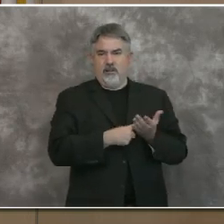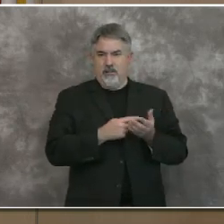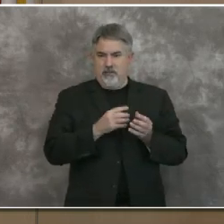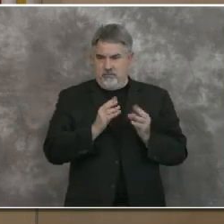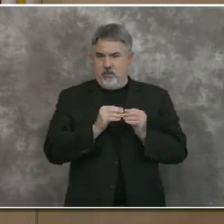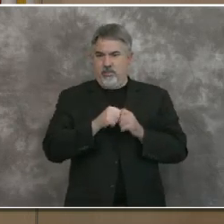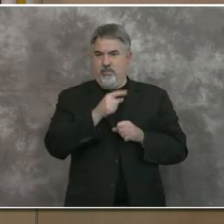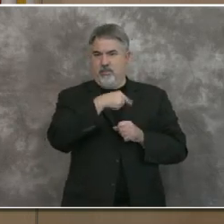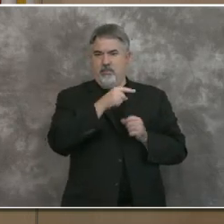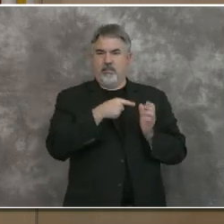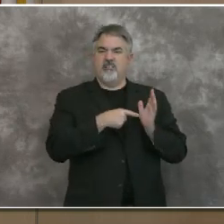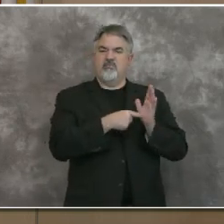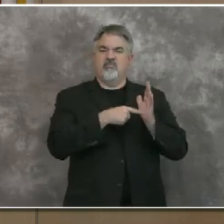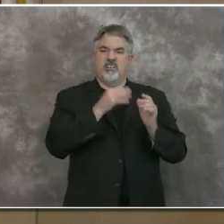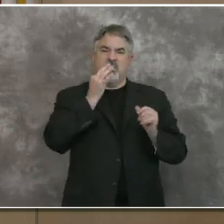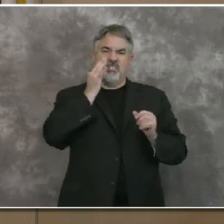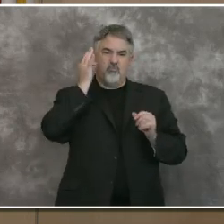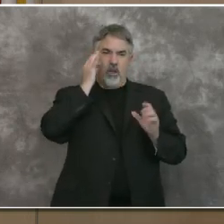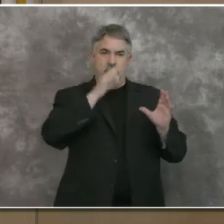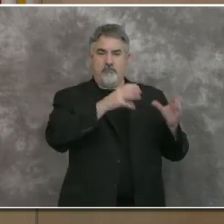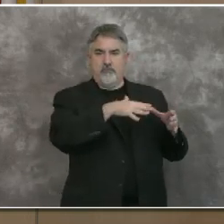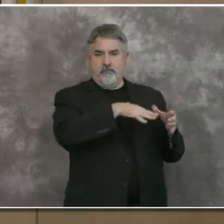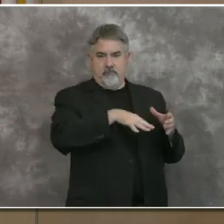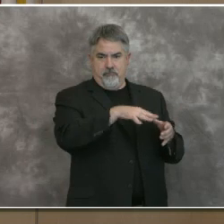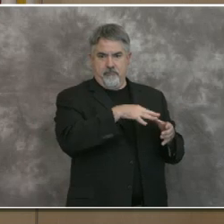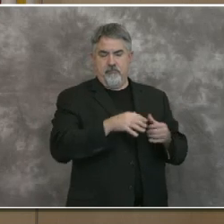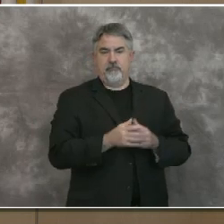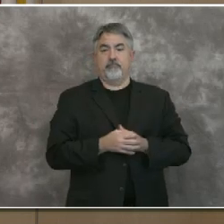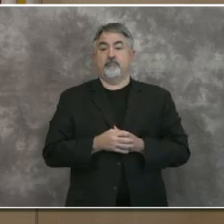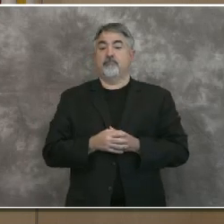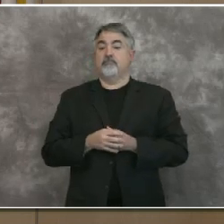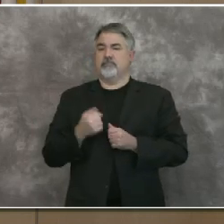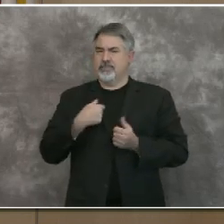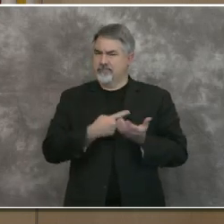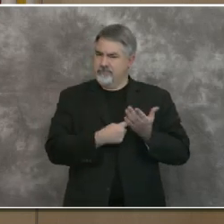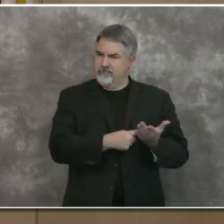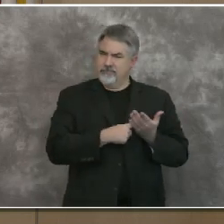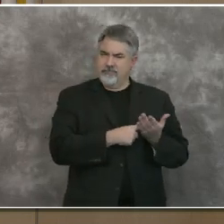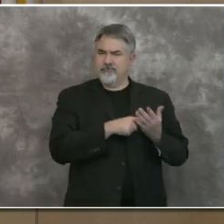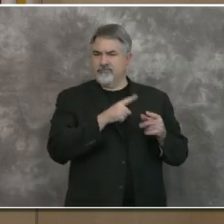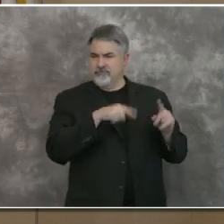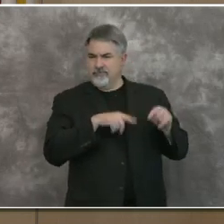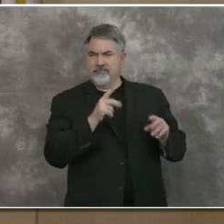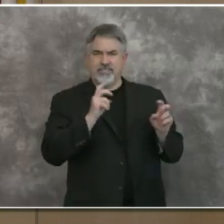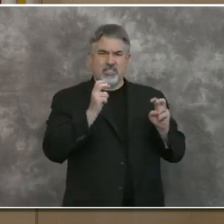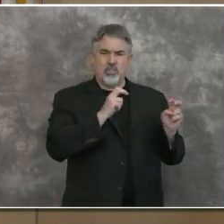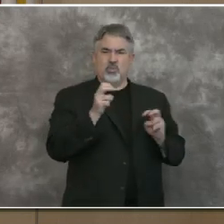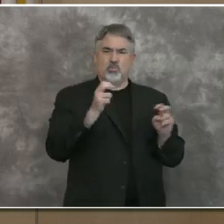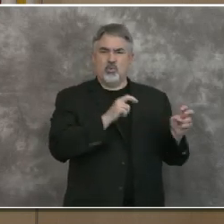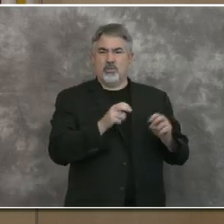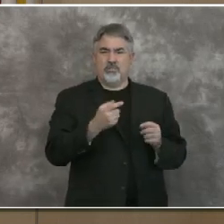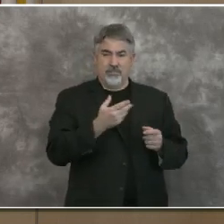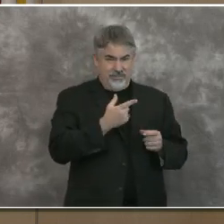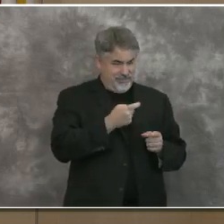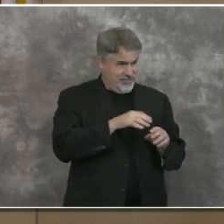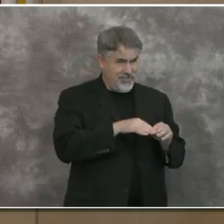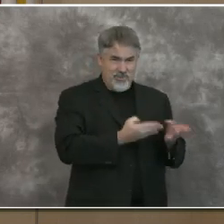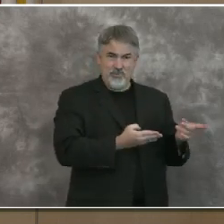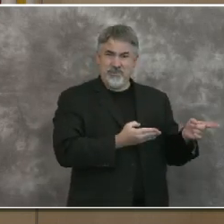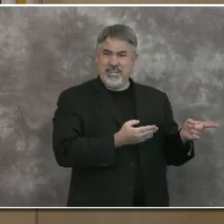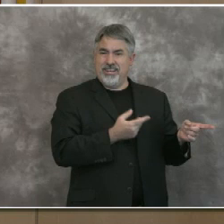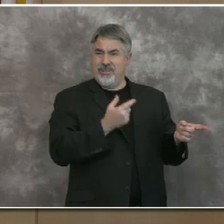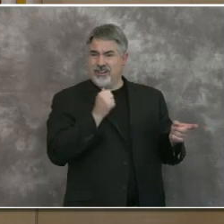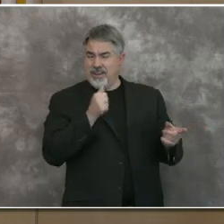nations. And we discussed a wide range of COVID-19 topics, including reopening of the casinos.